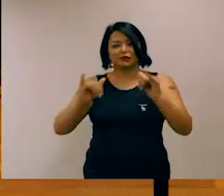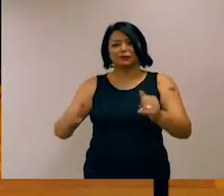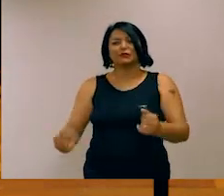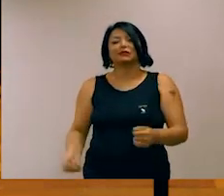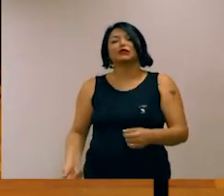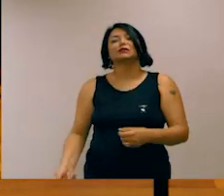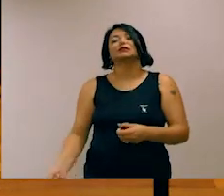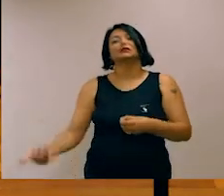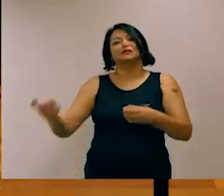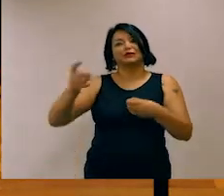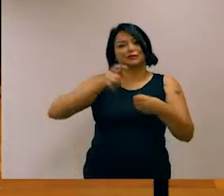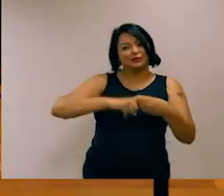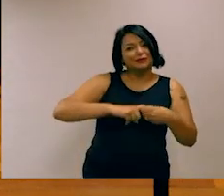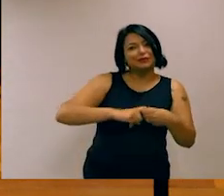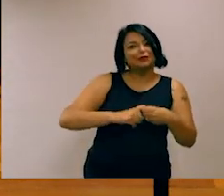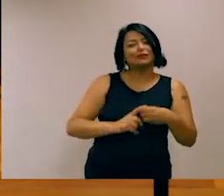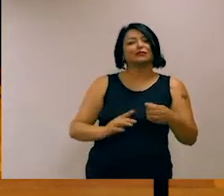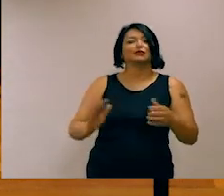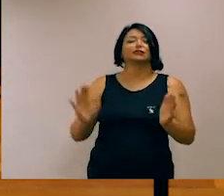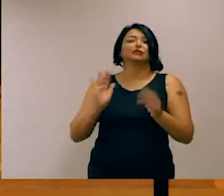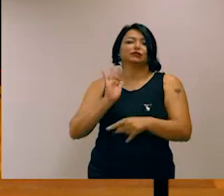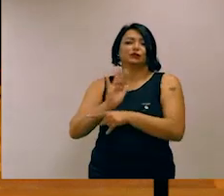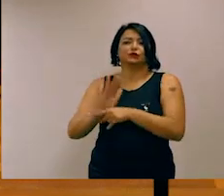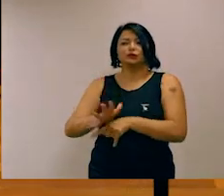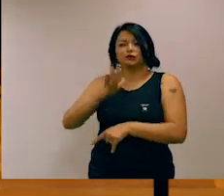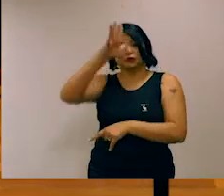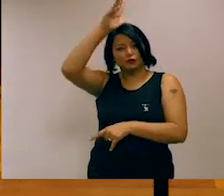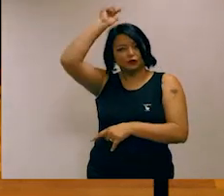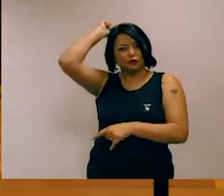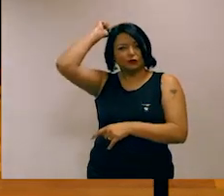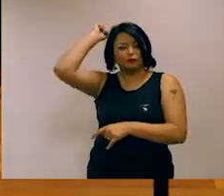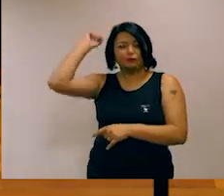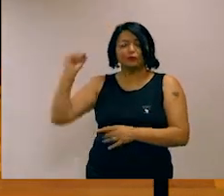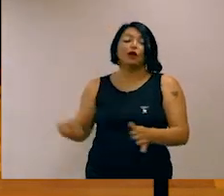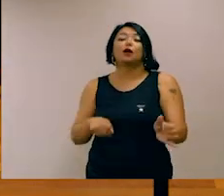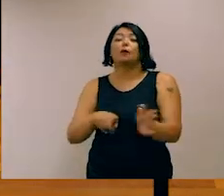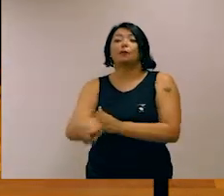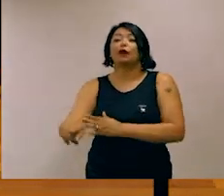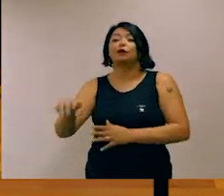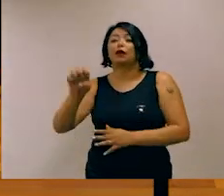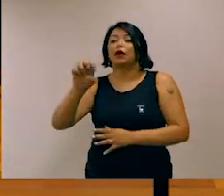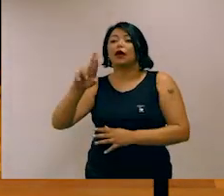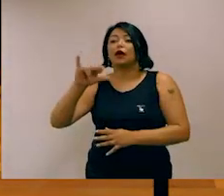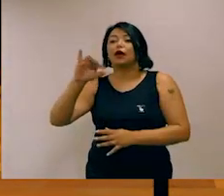analyze the data. I don't see any problems. So I have a question.